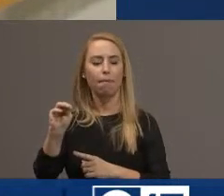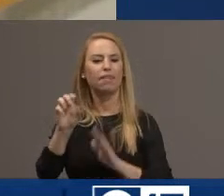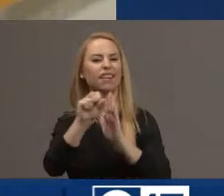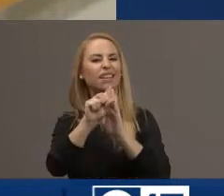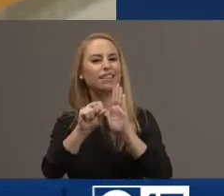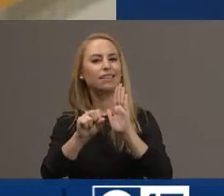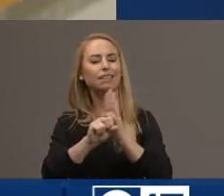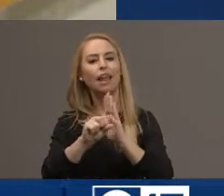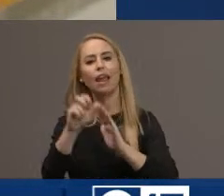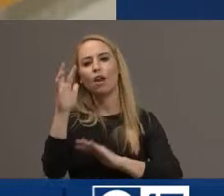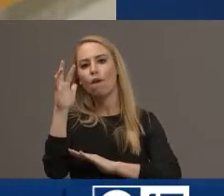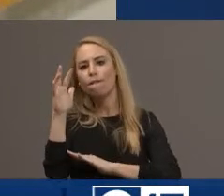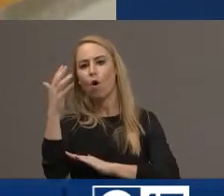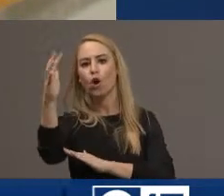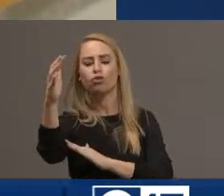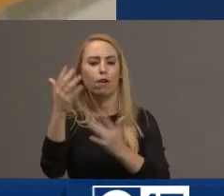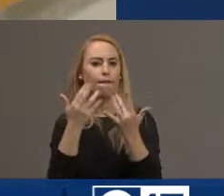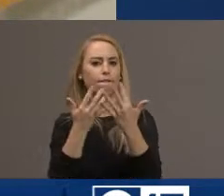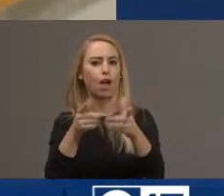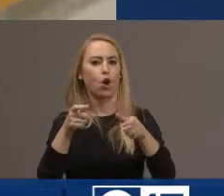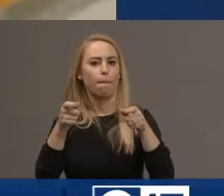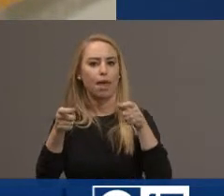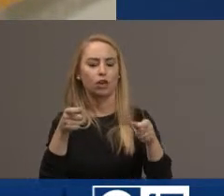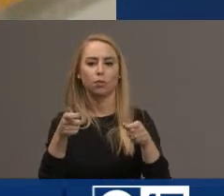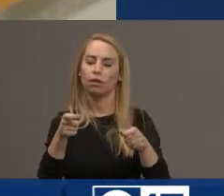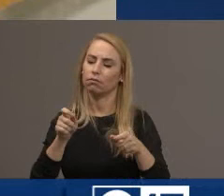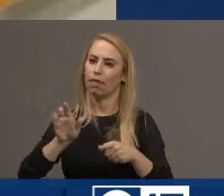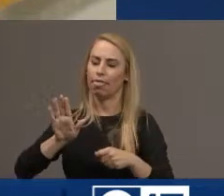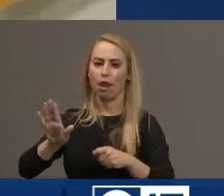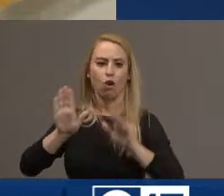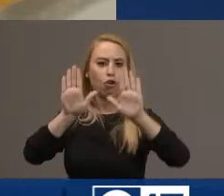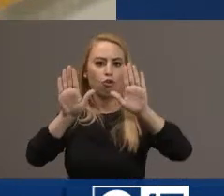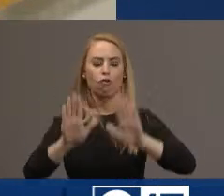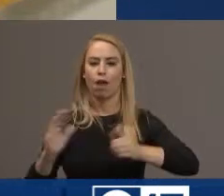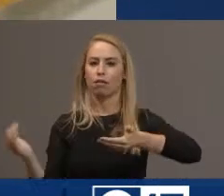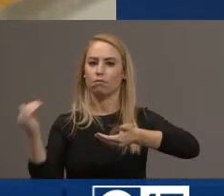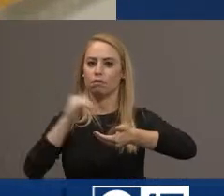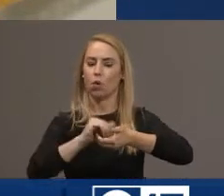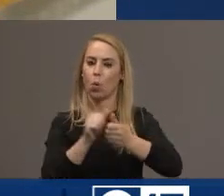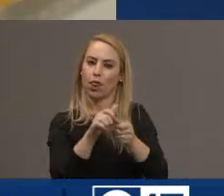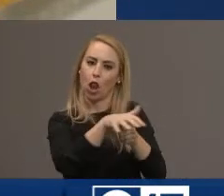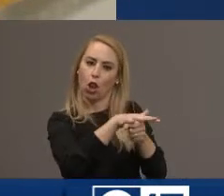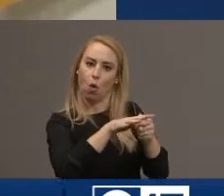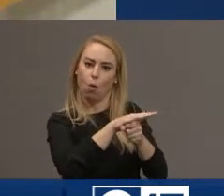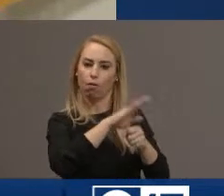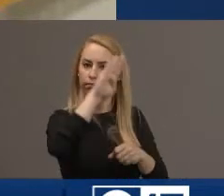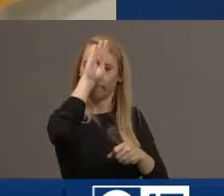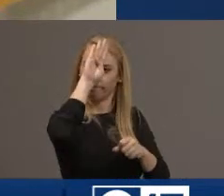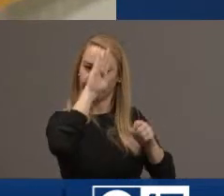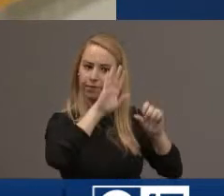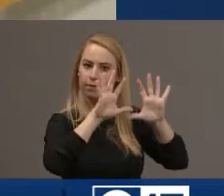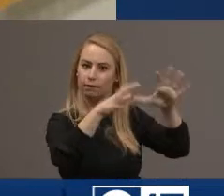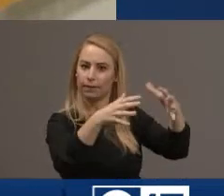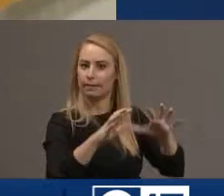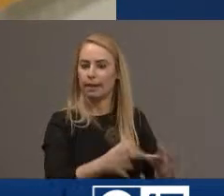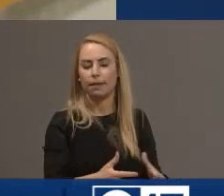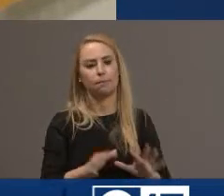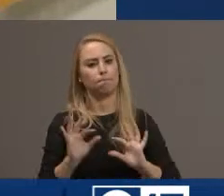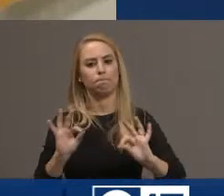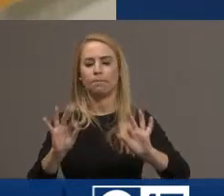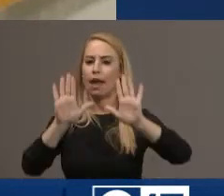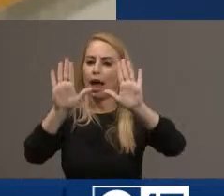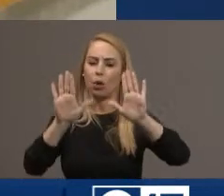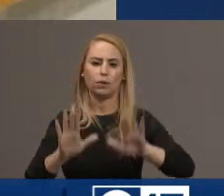fire management, and National Forest Service, and the great partnership they did with local fire and incident response teams.